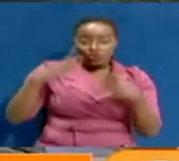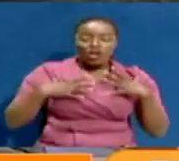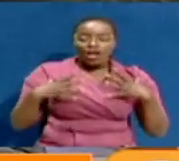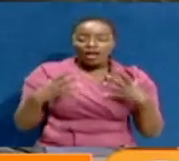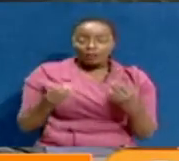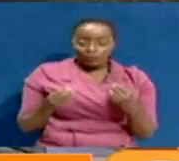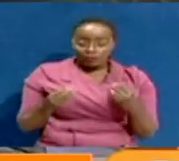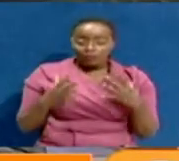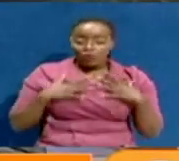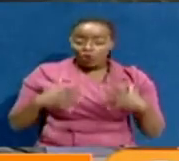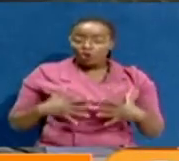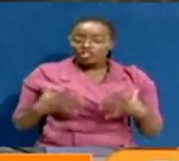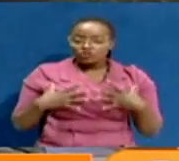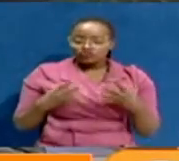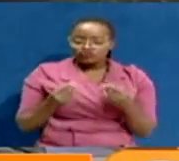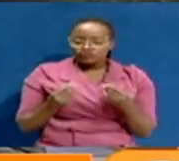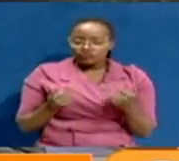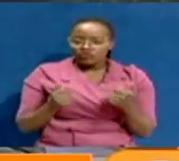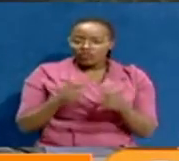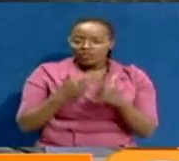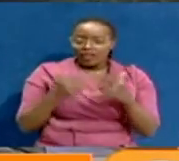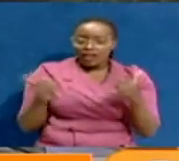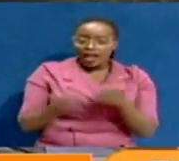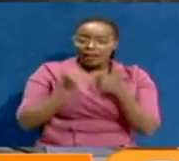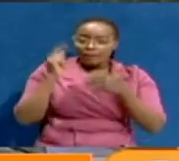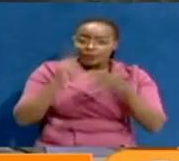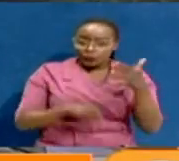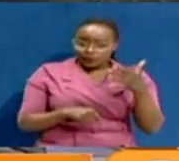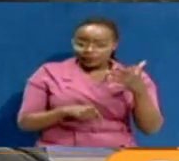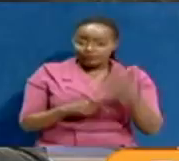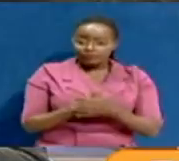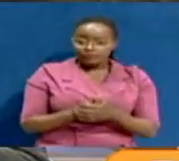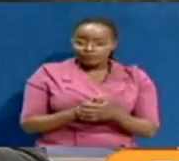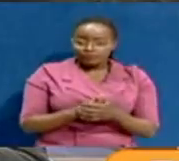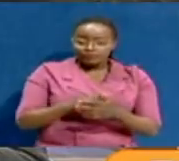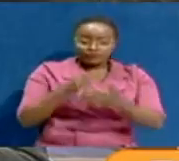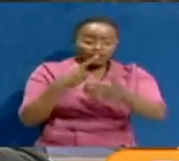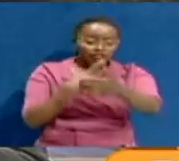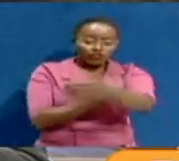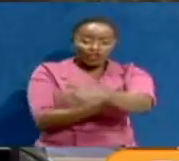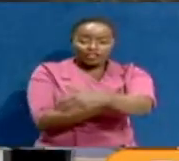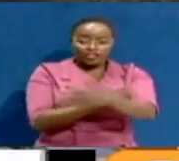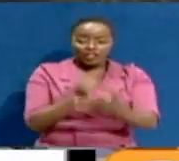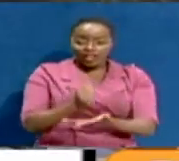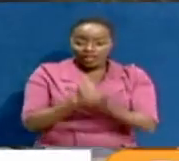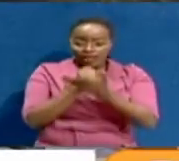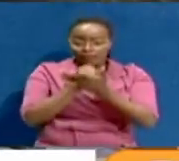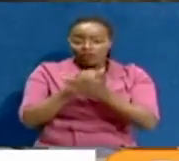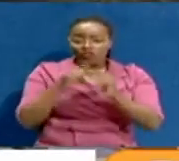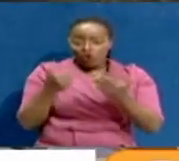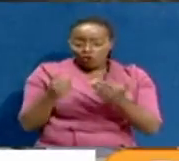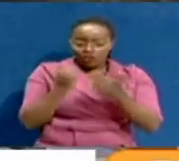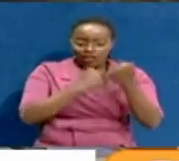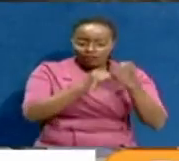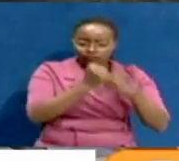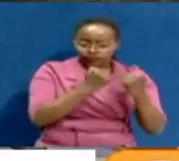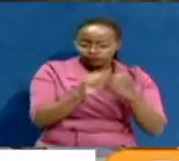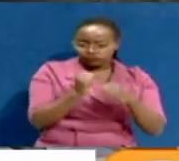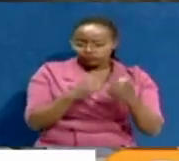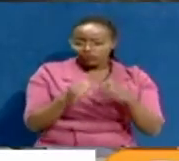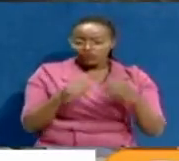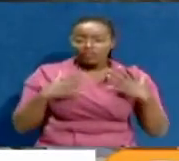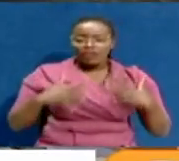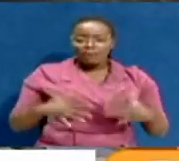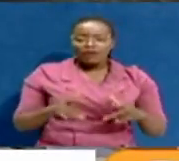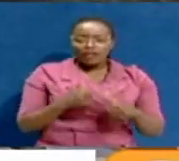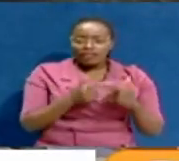system to be up to scratch. So what happens is that the vaccine enables, gives a reaction to the